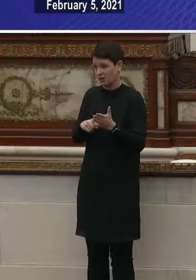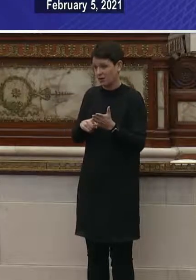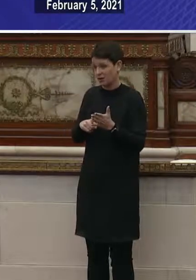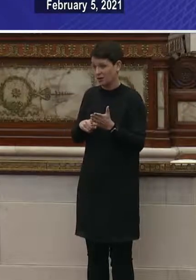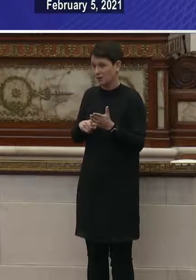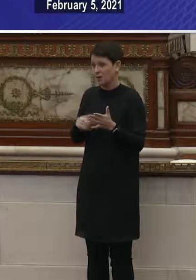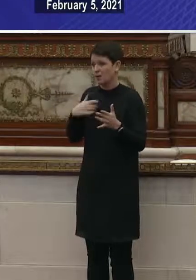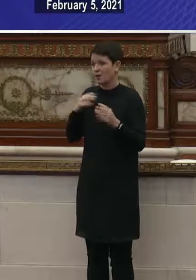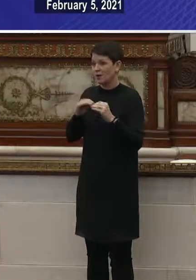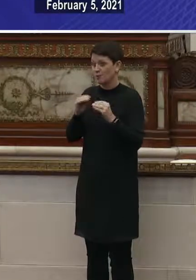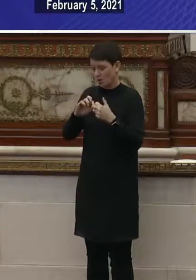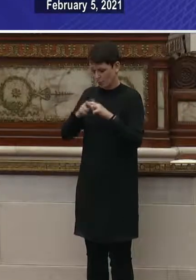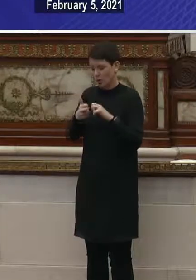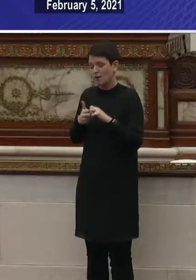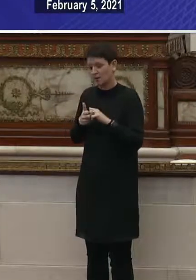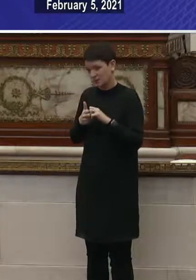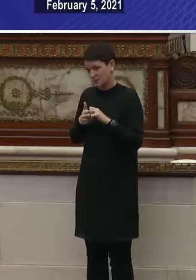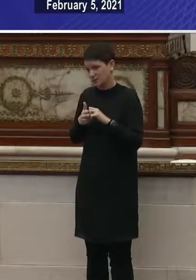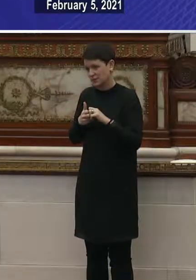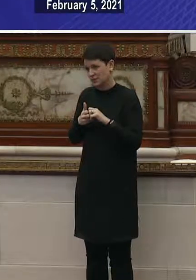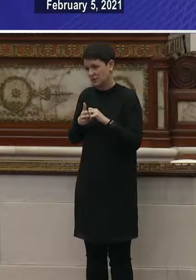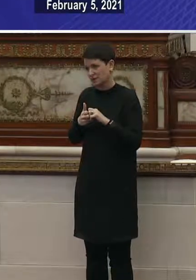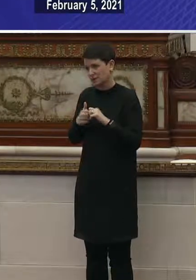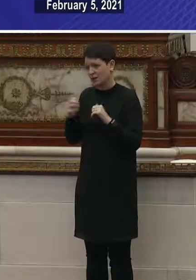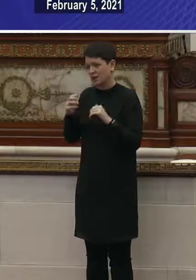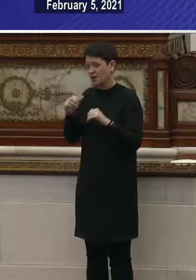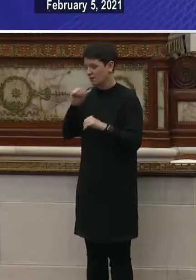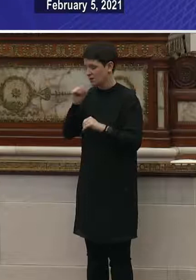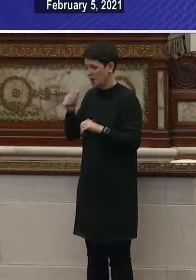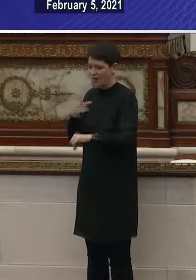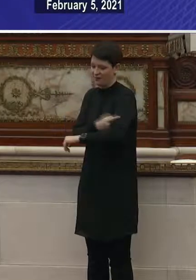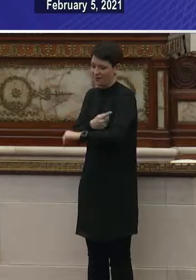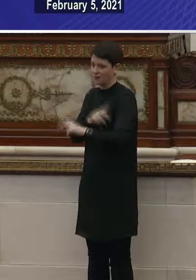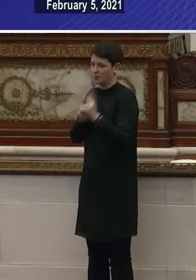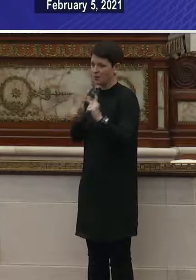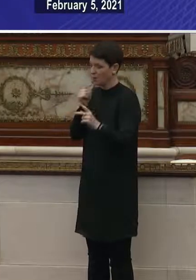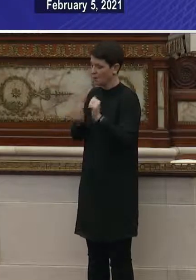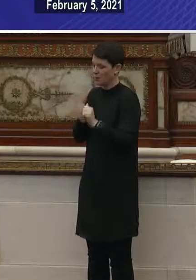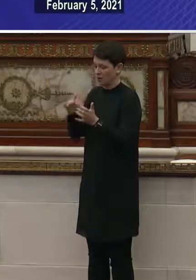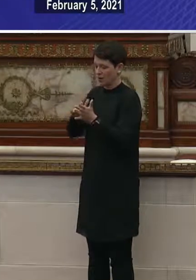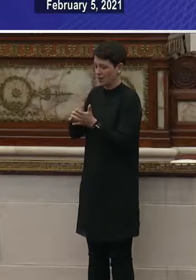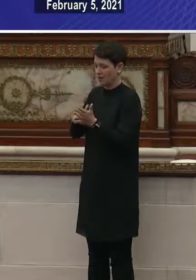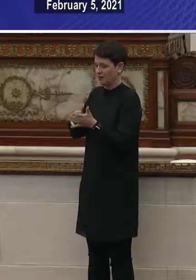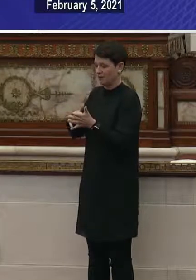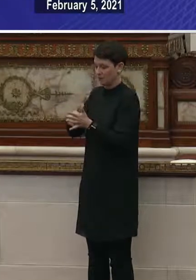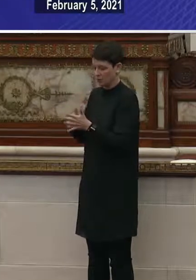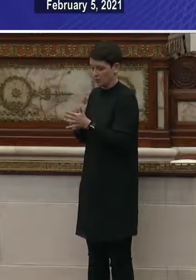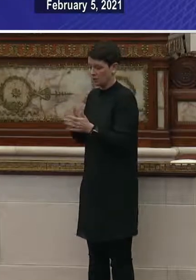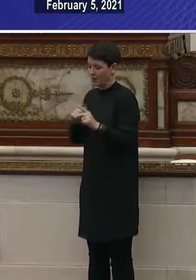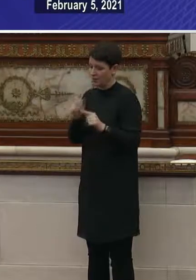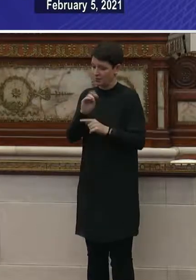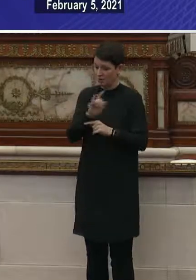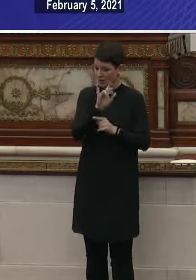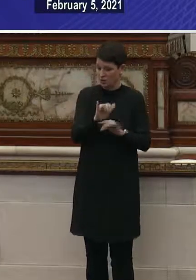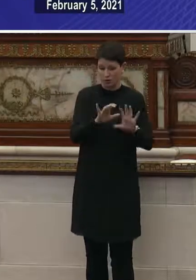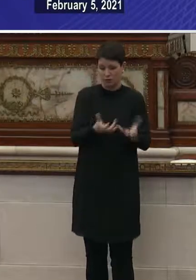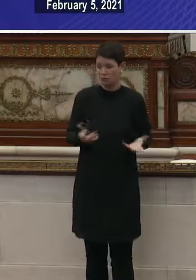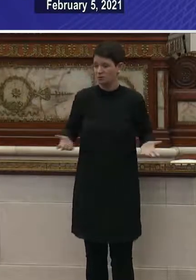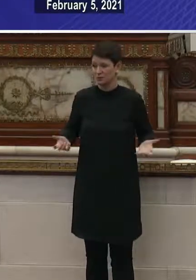would have even more problems, I think, of non-vaccinating the people who are most medically vulnerable or the minorities.